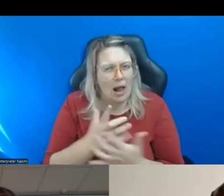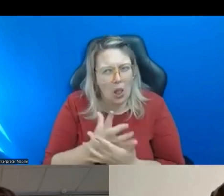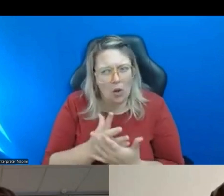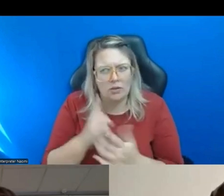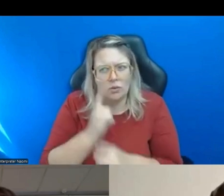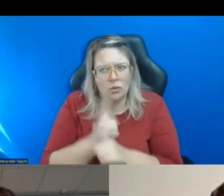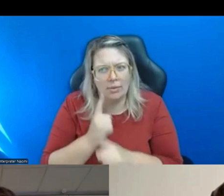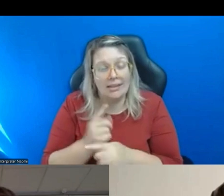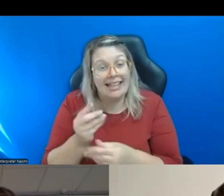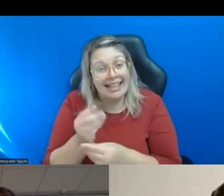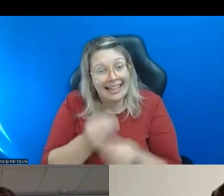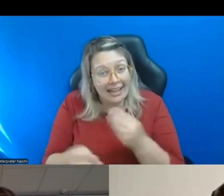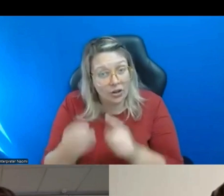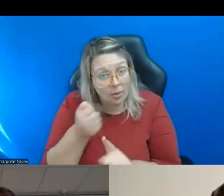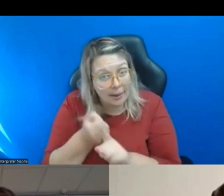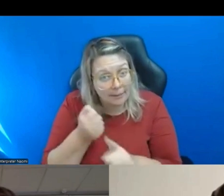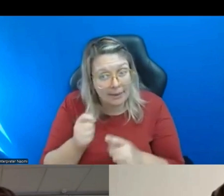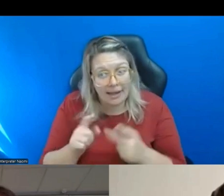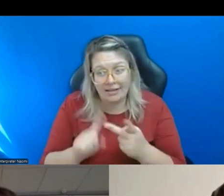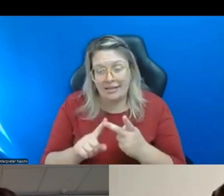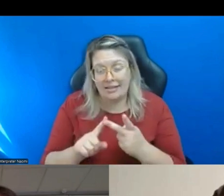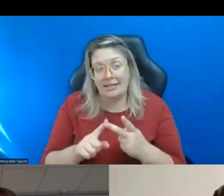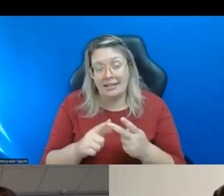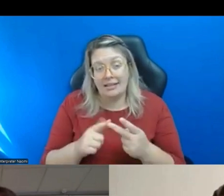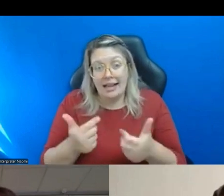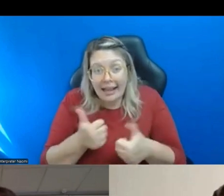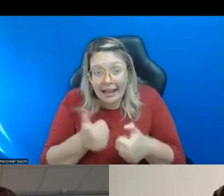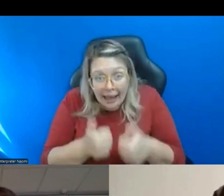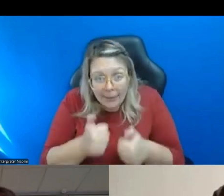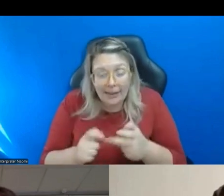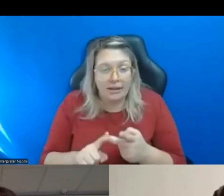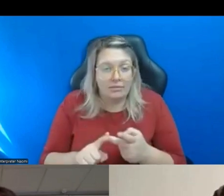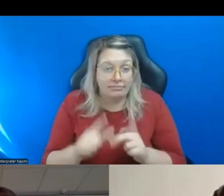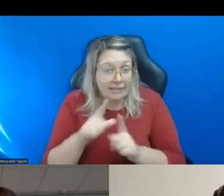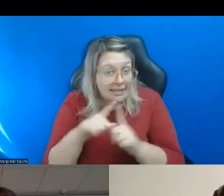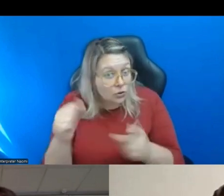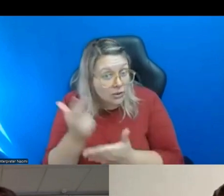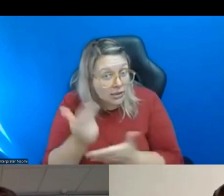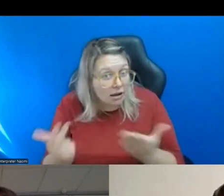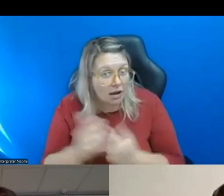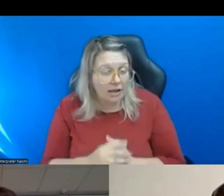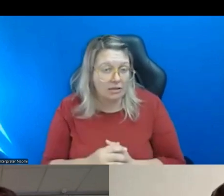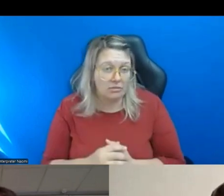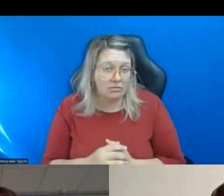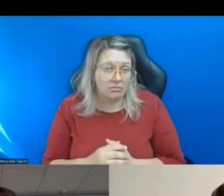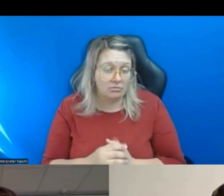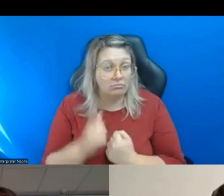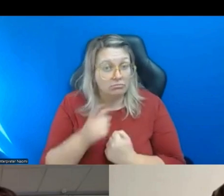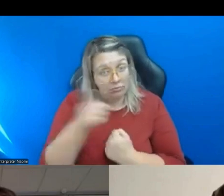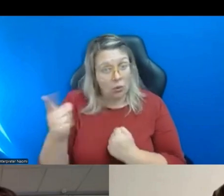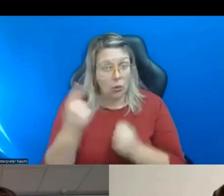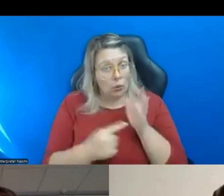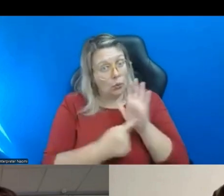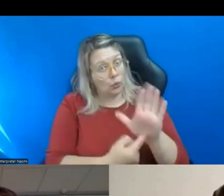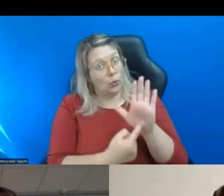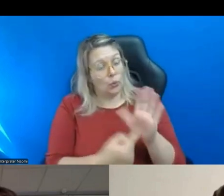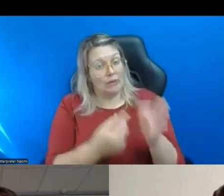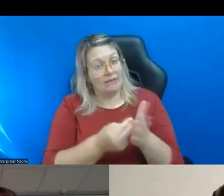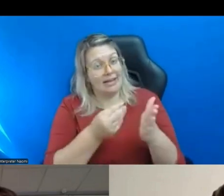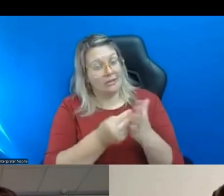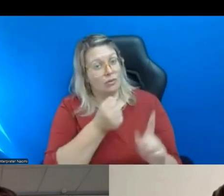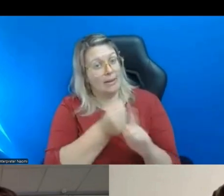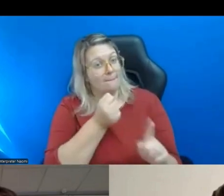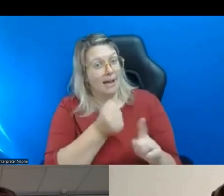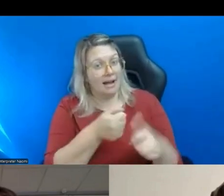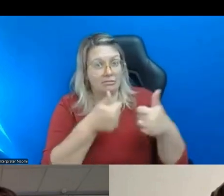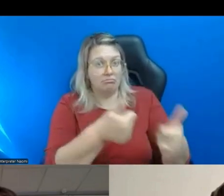impact, gaming, digital design, film, for example, those that can easily justify their financial impact and not the